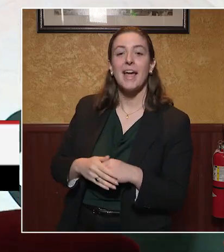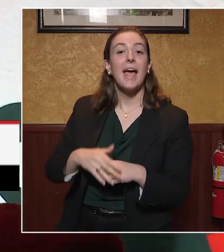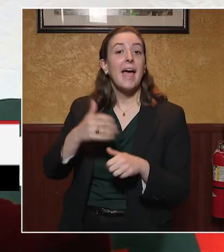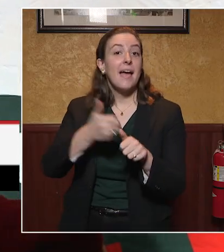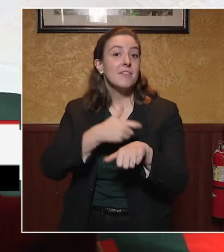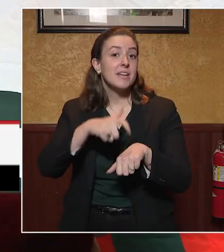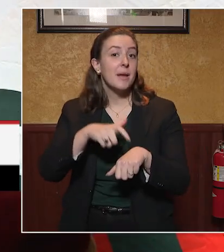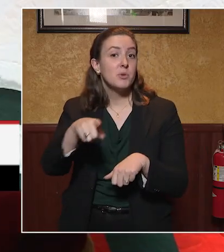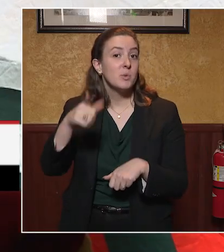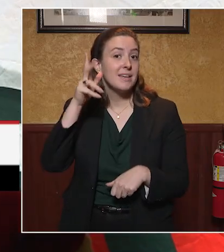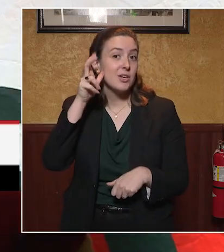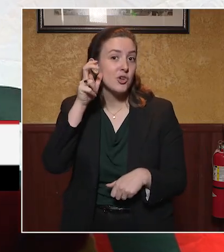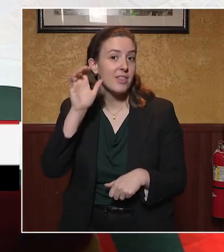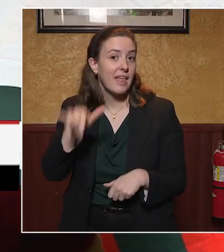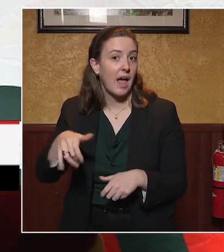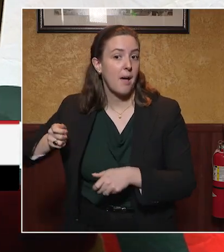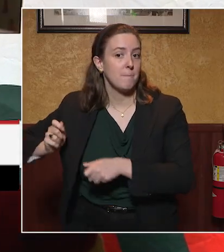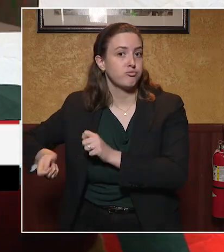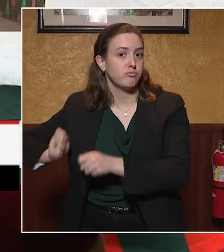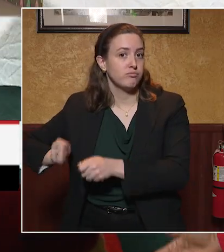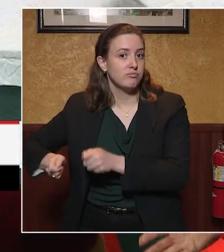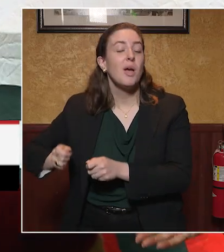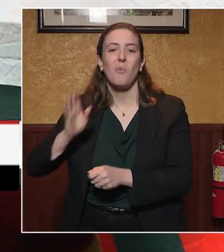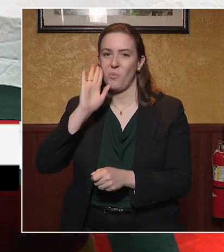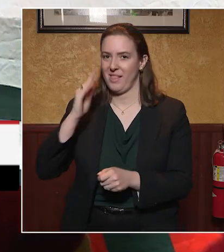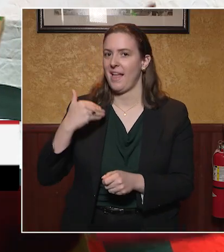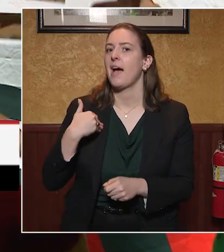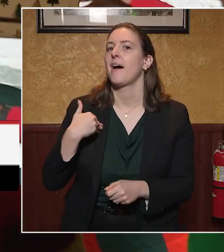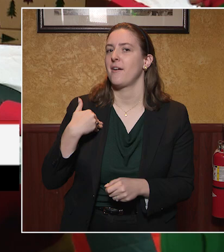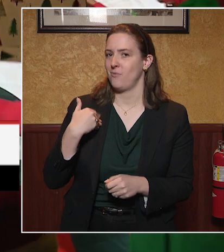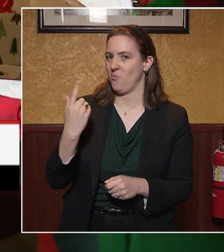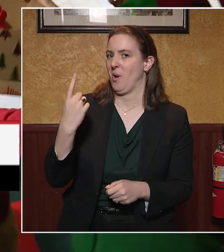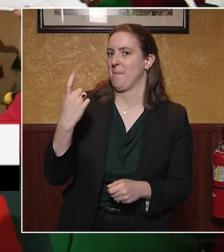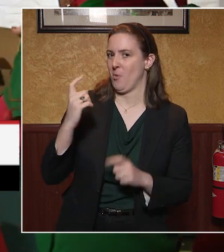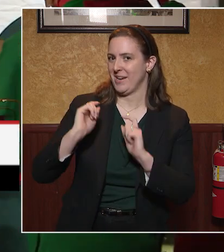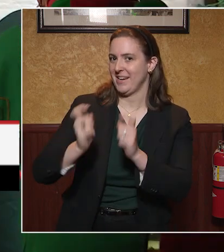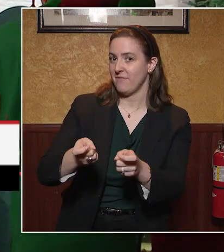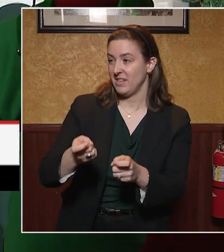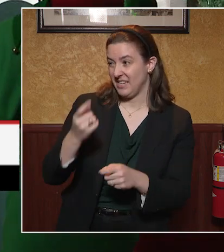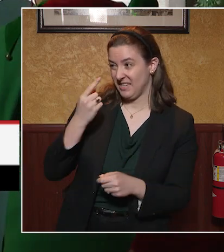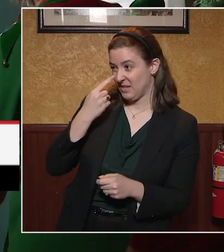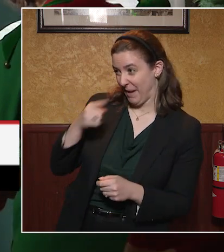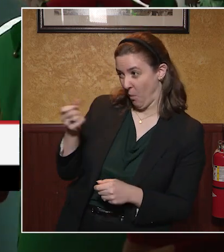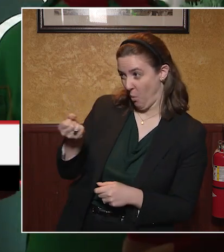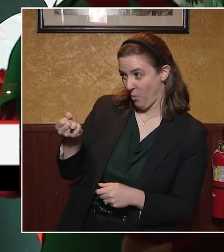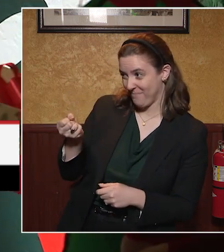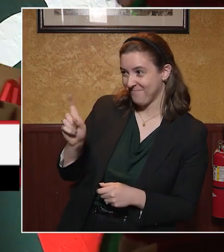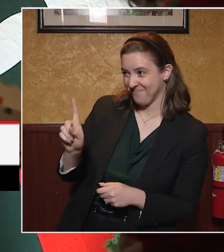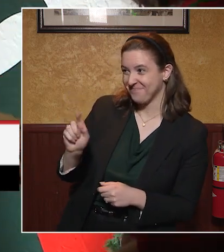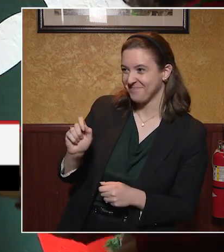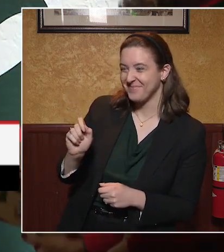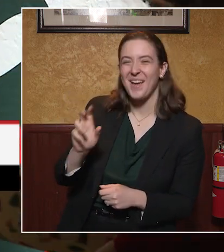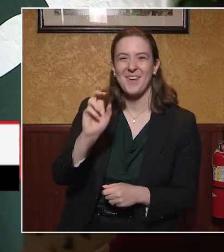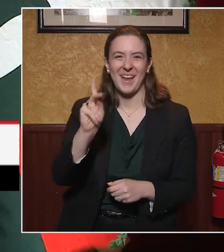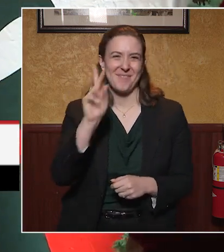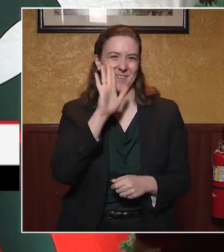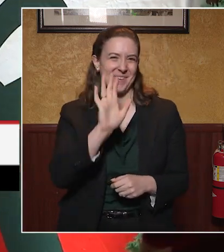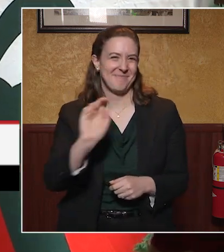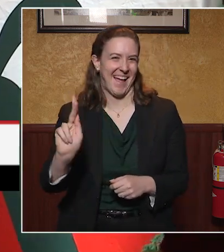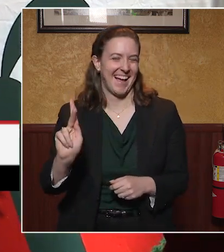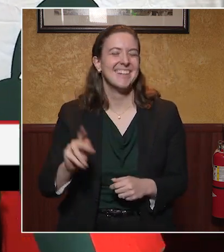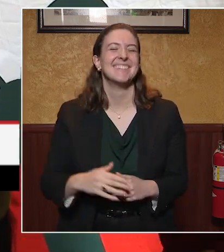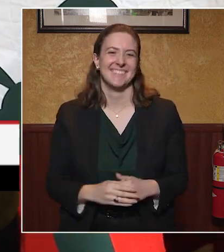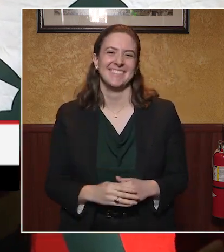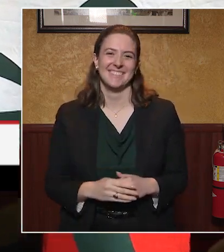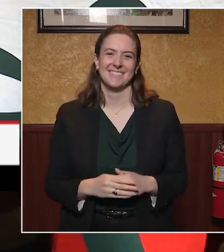hear that special sound, there will be another special gift for us to open. Do you mind holding this for me for a few minutes? Okay, we're going to come back to that in just a second. So get